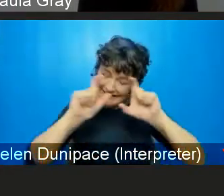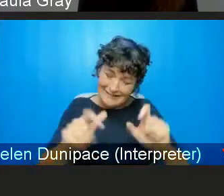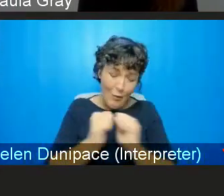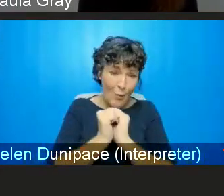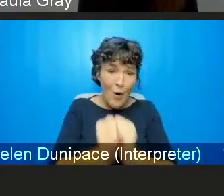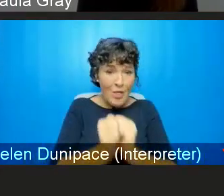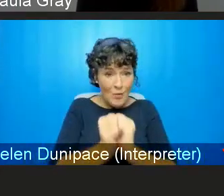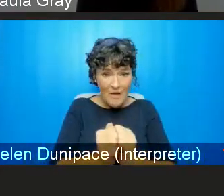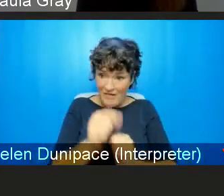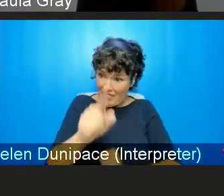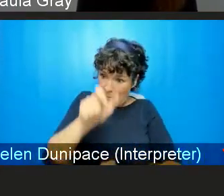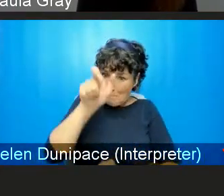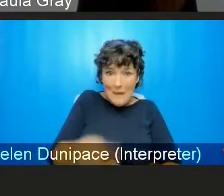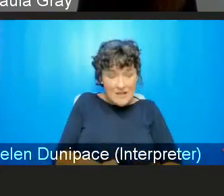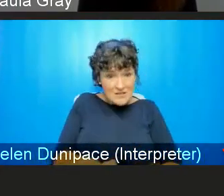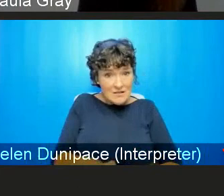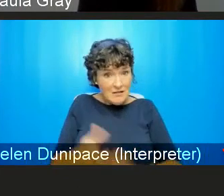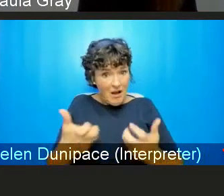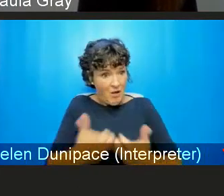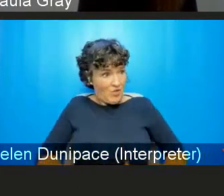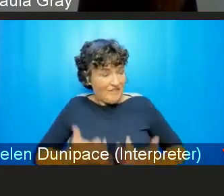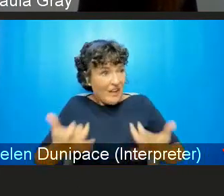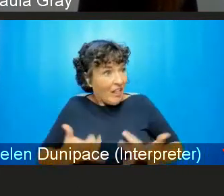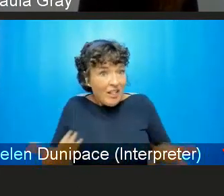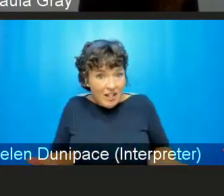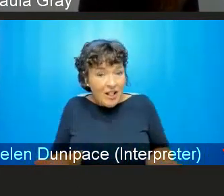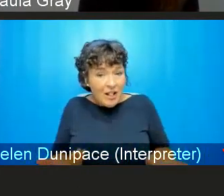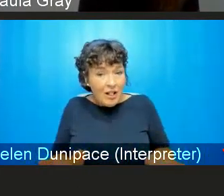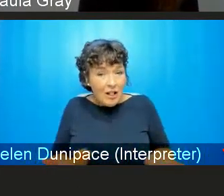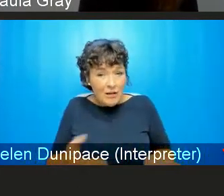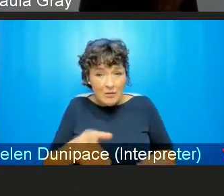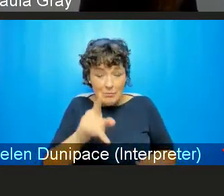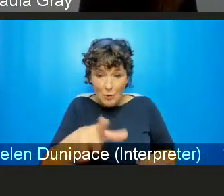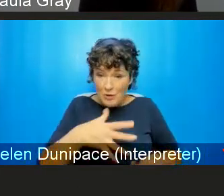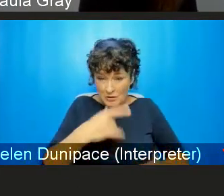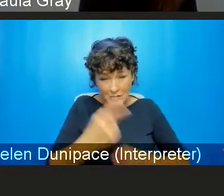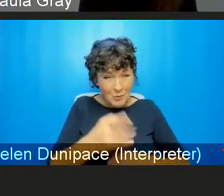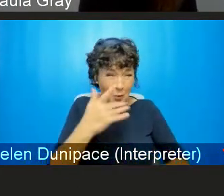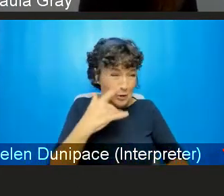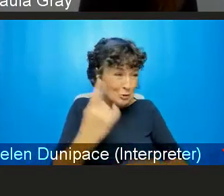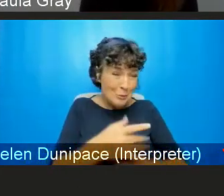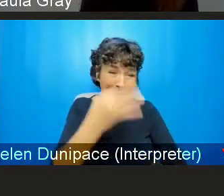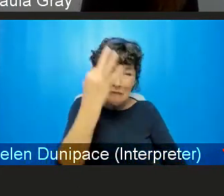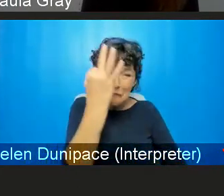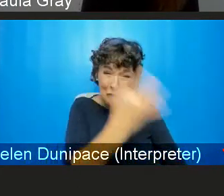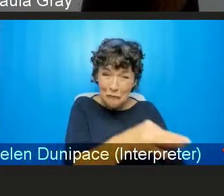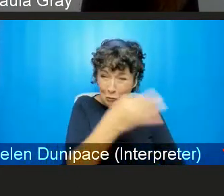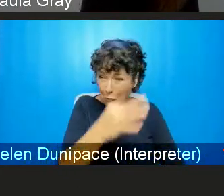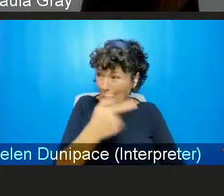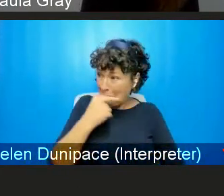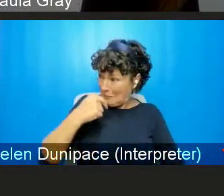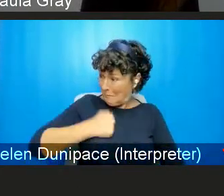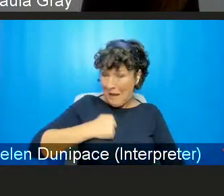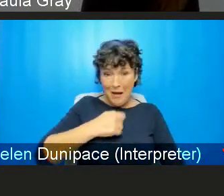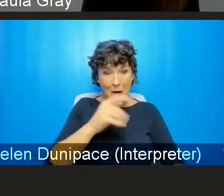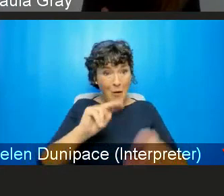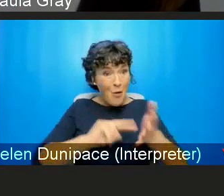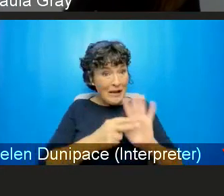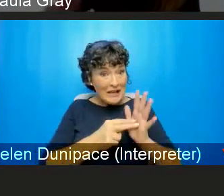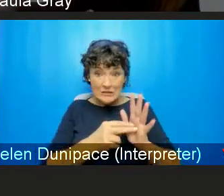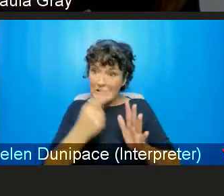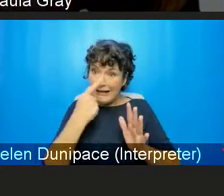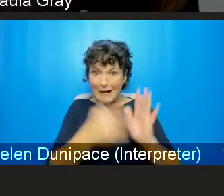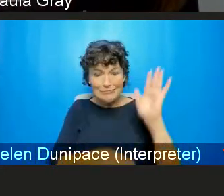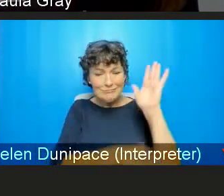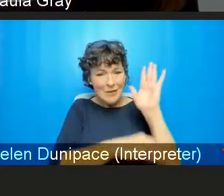those individuals. You know, we're talking, you know, kind of a handful of people within our business, but it's about taking them from where